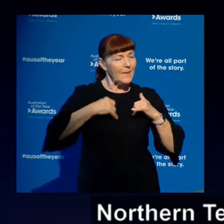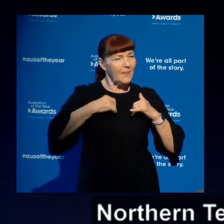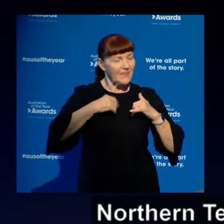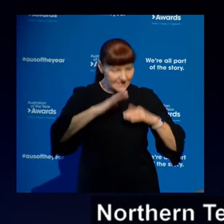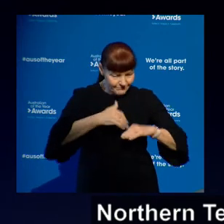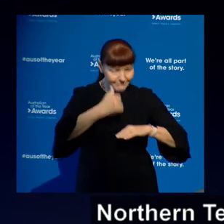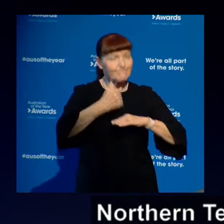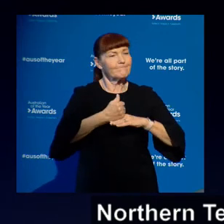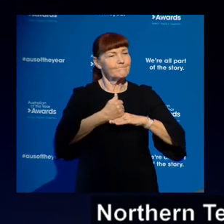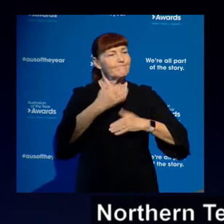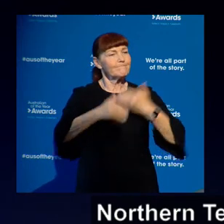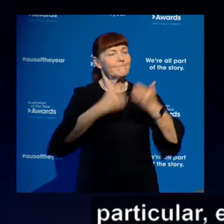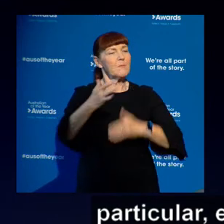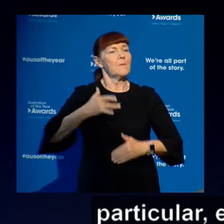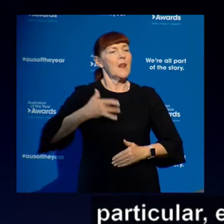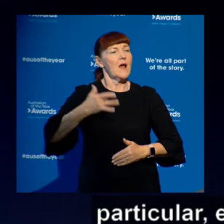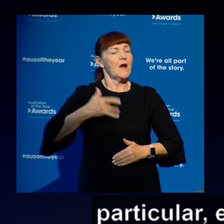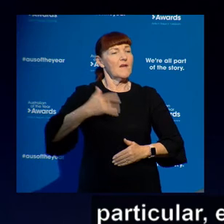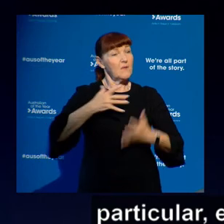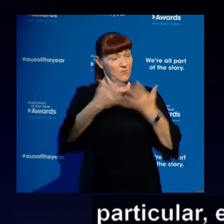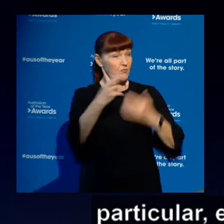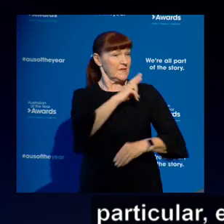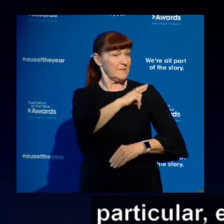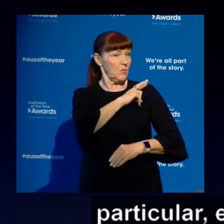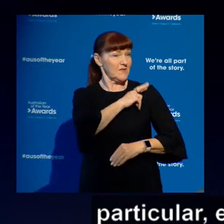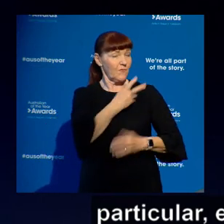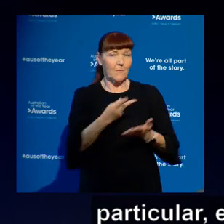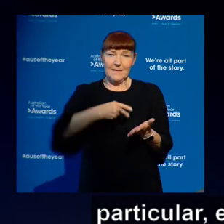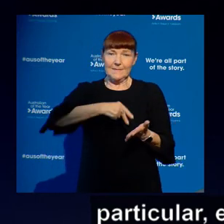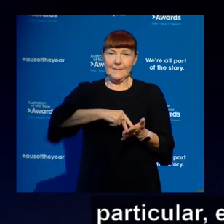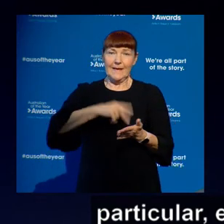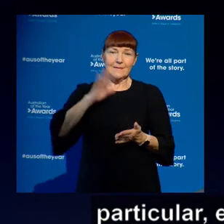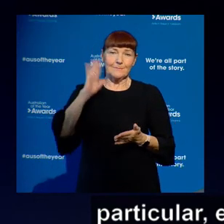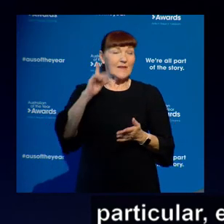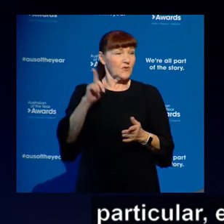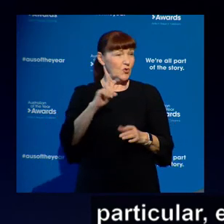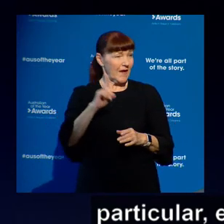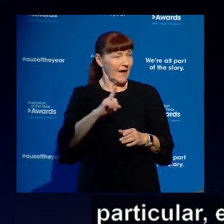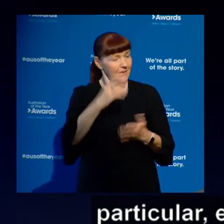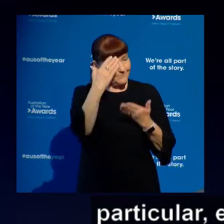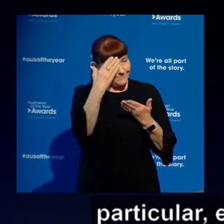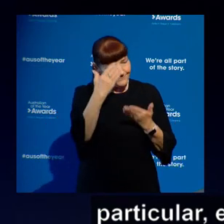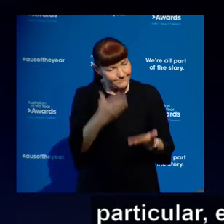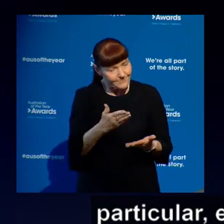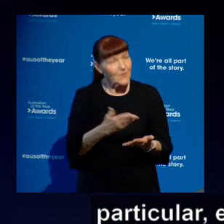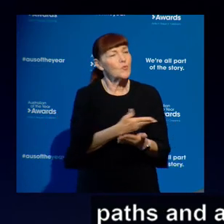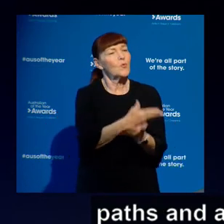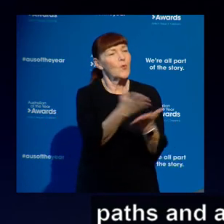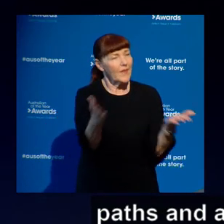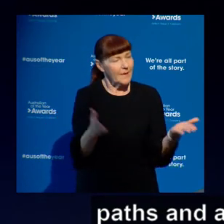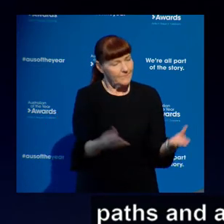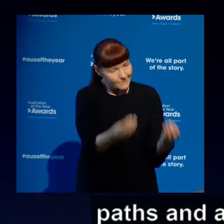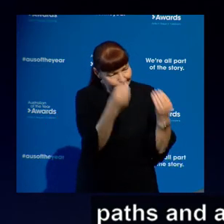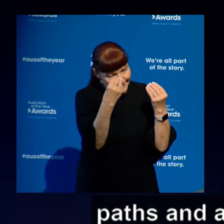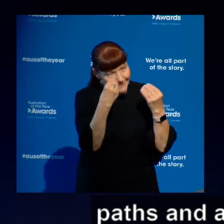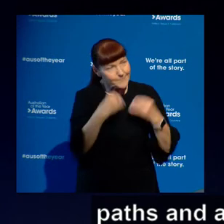largely responsible for me standing here today, and I pay my respects to them.